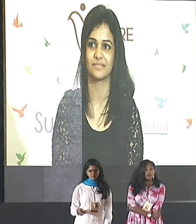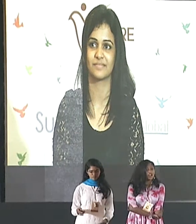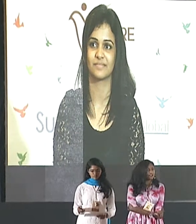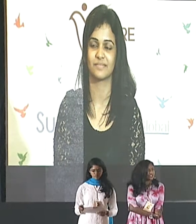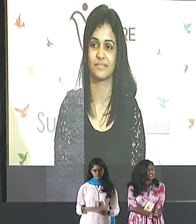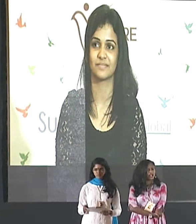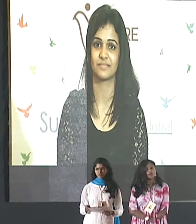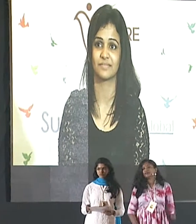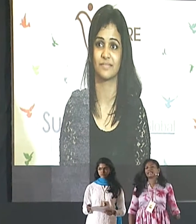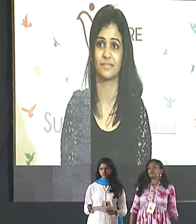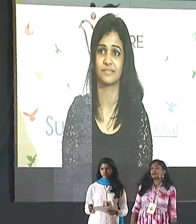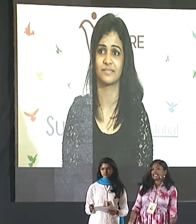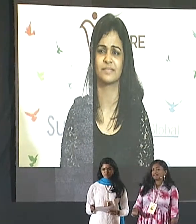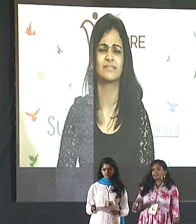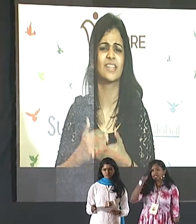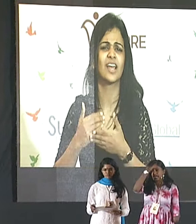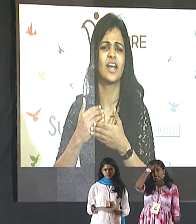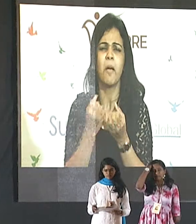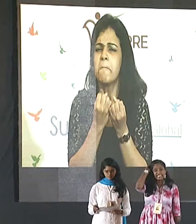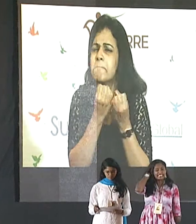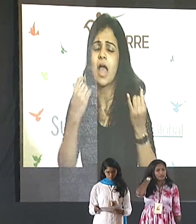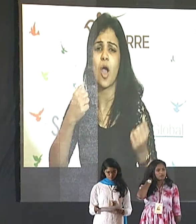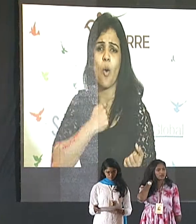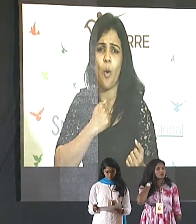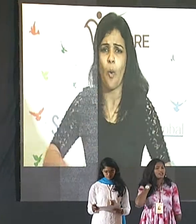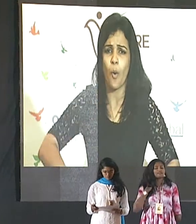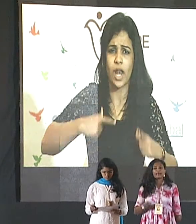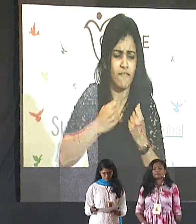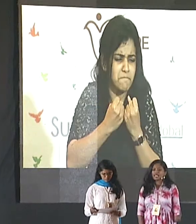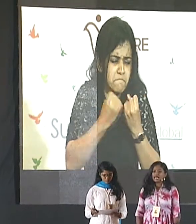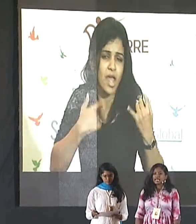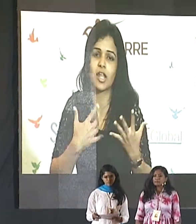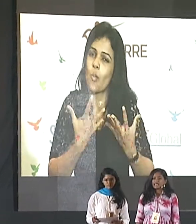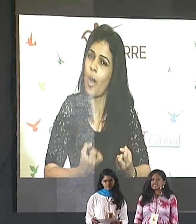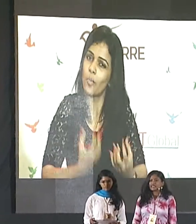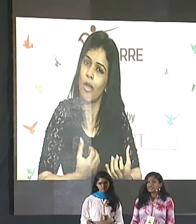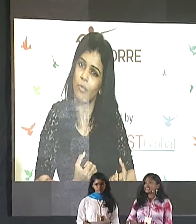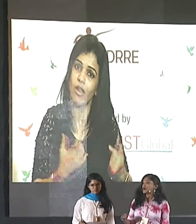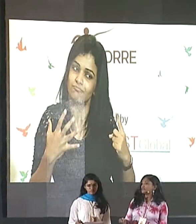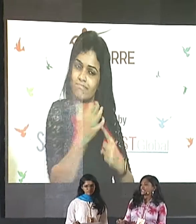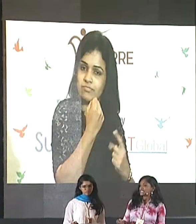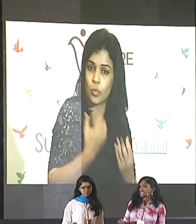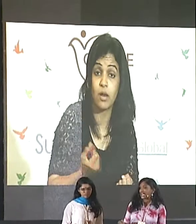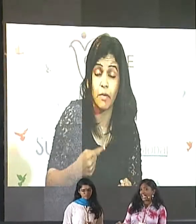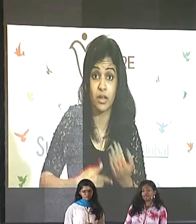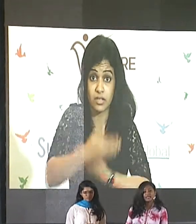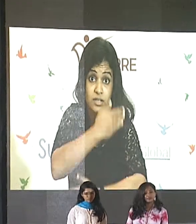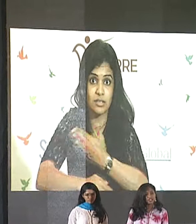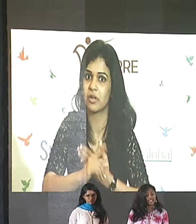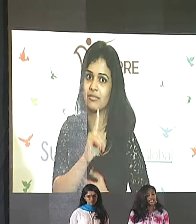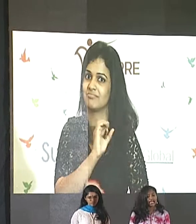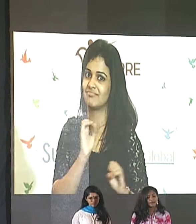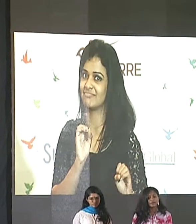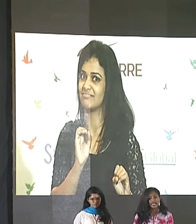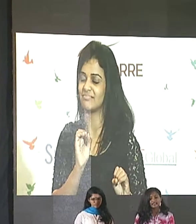There were a lot of things that I wanted to become in my life. Being disabled wasn't one of them. But it is one of the things that I have become